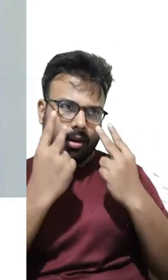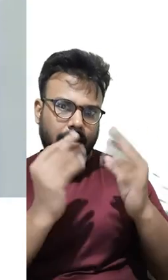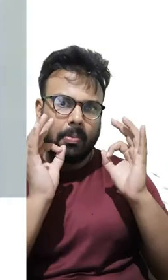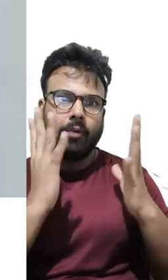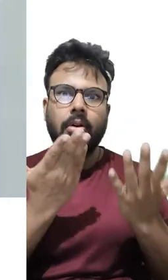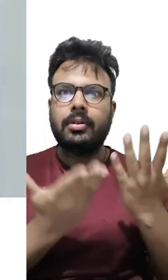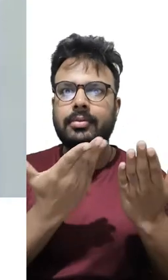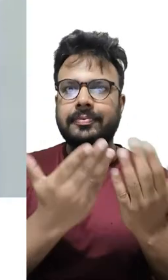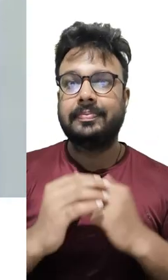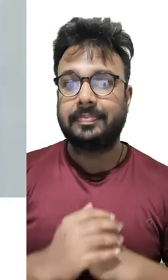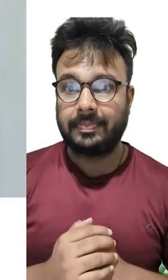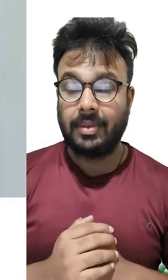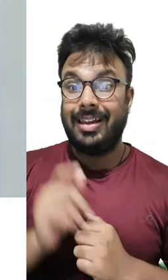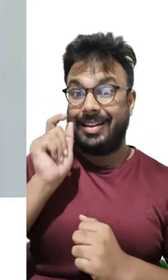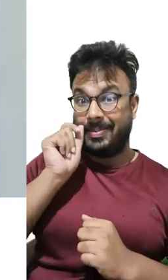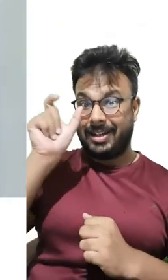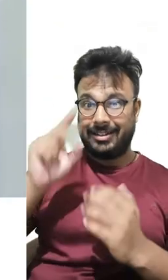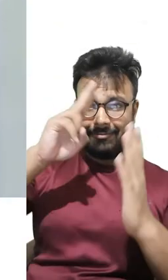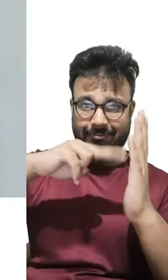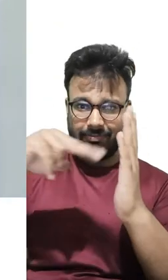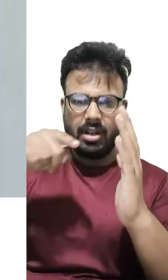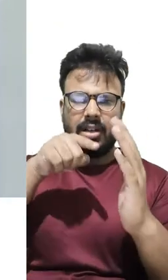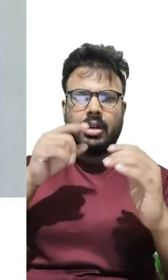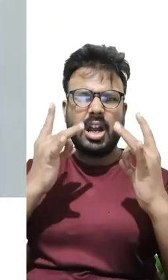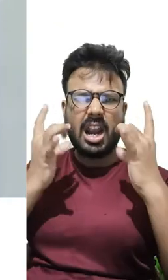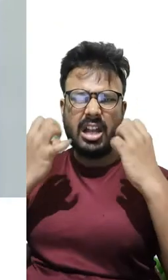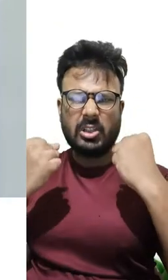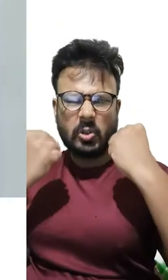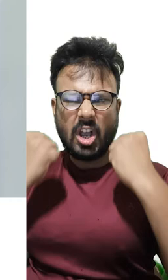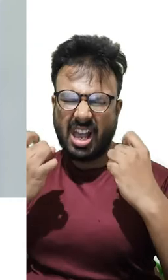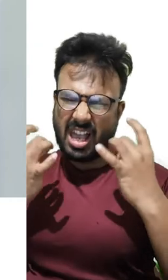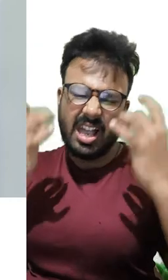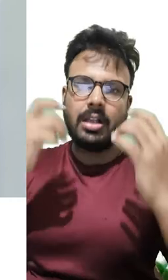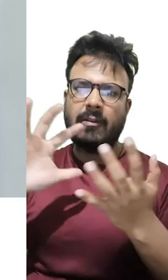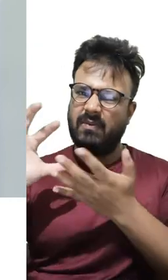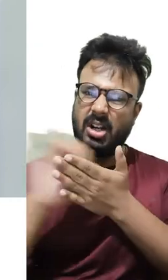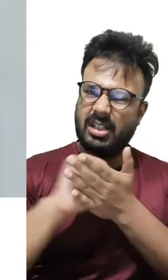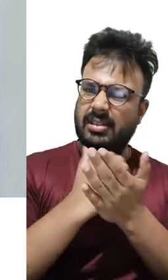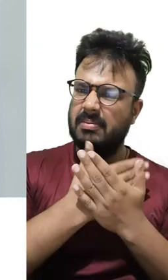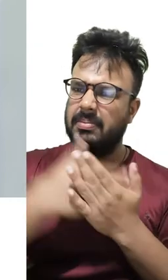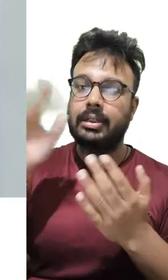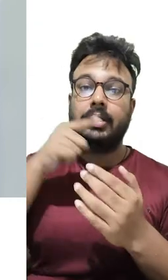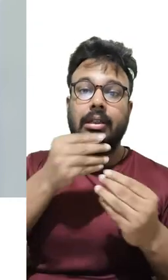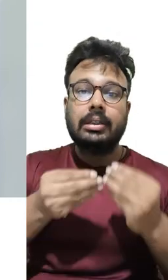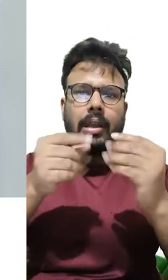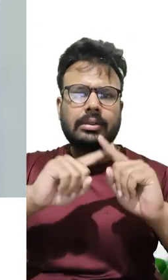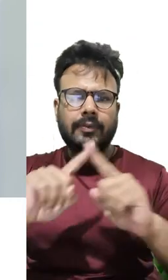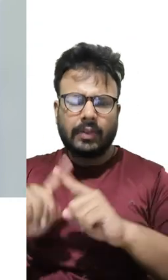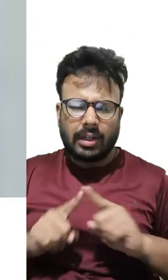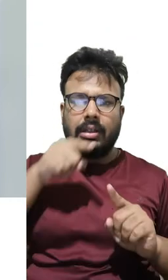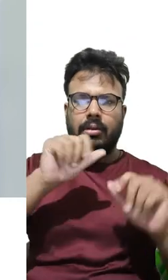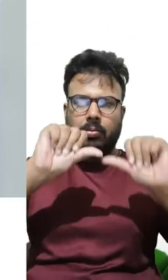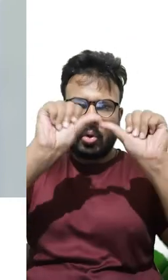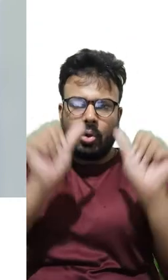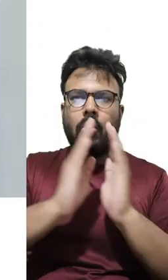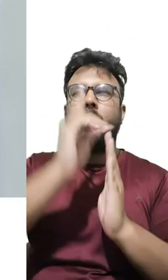duality. Bhupen's deconstruction of this version of a fierce Devi suggests an element of subversion, given